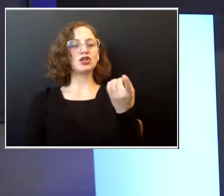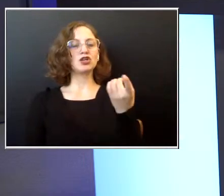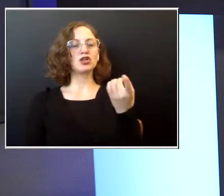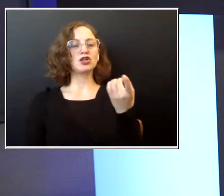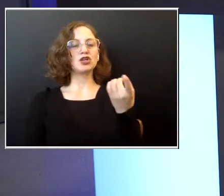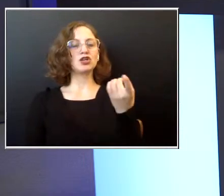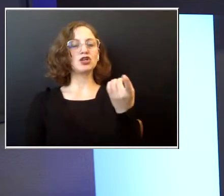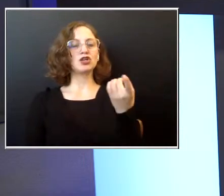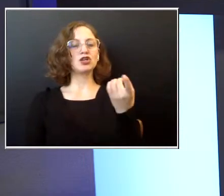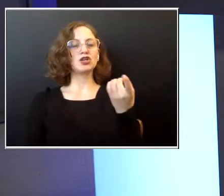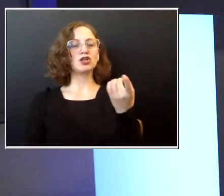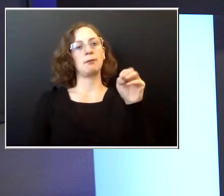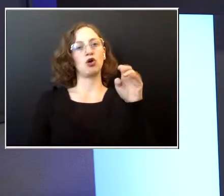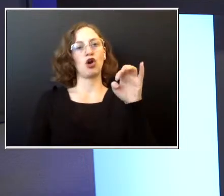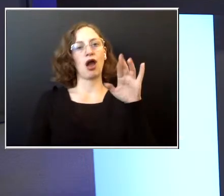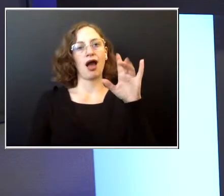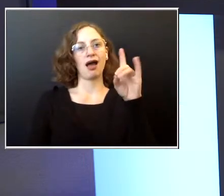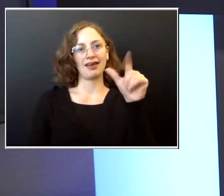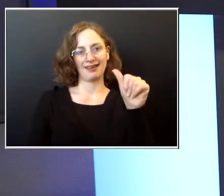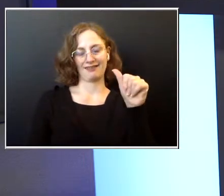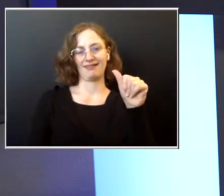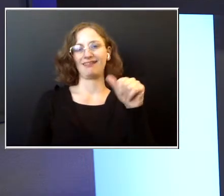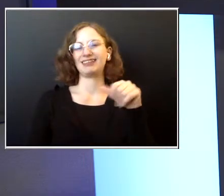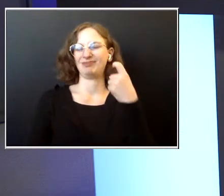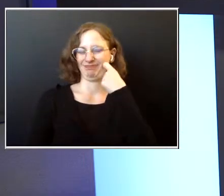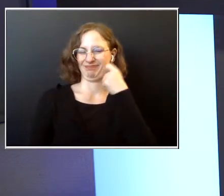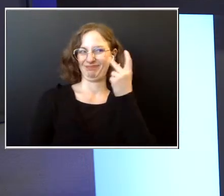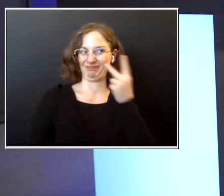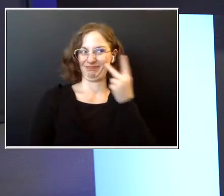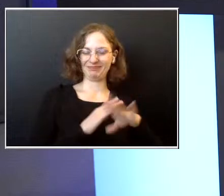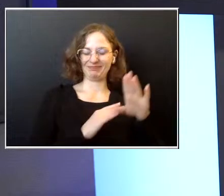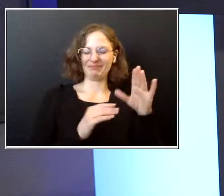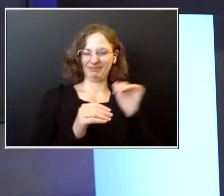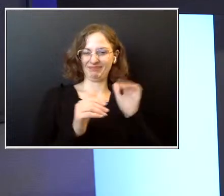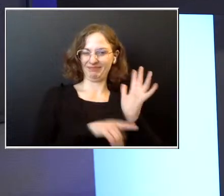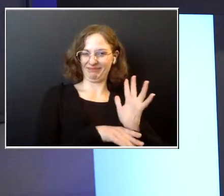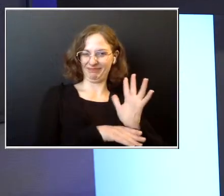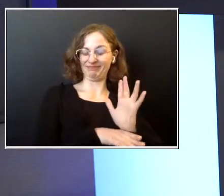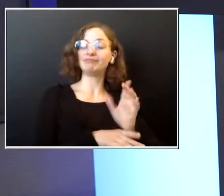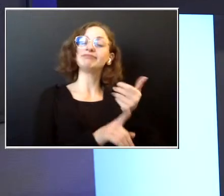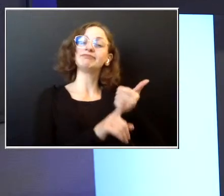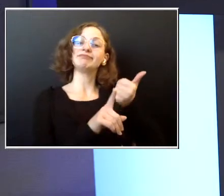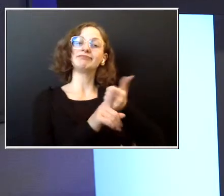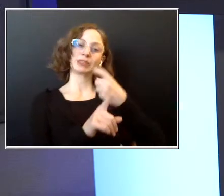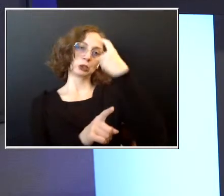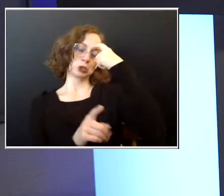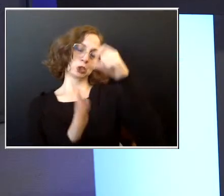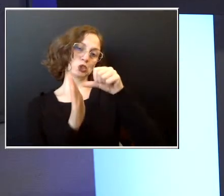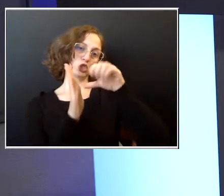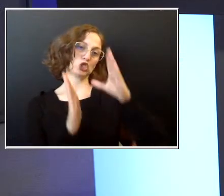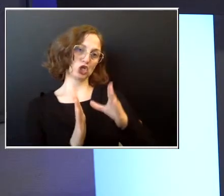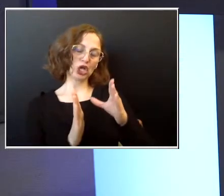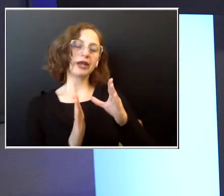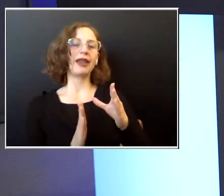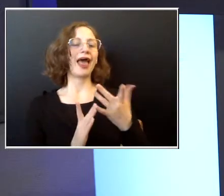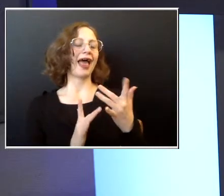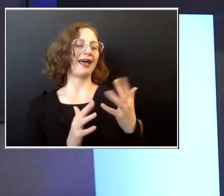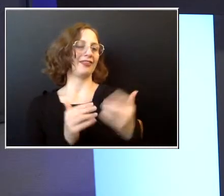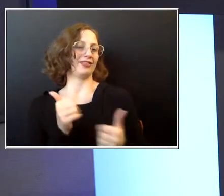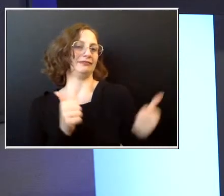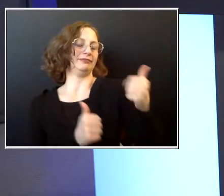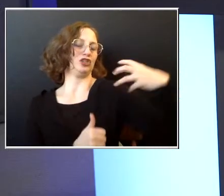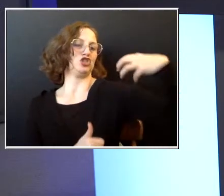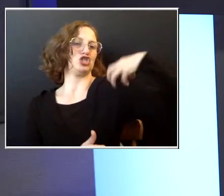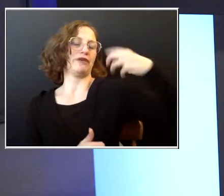in the story. Dr. Camerata is the neurosurgeon and clinical service chief of neurosurgery here at the University of Kansas